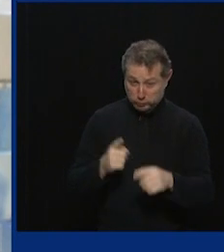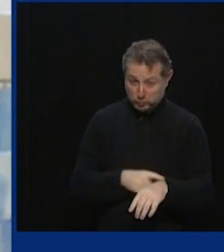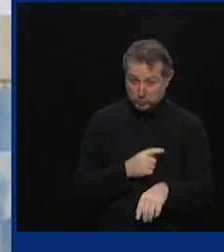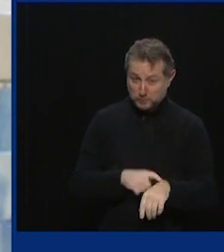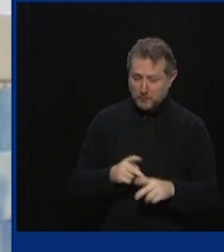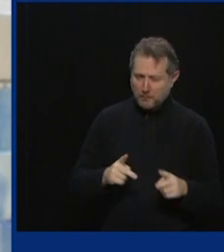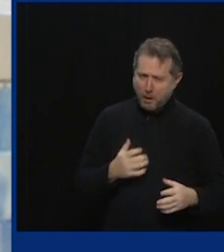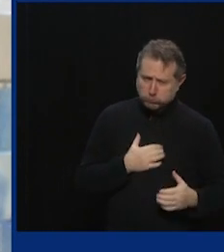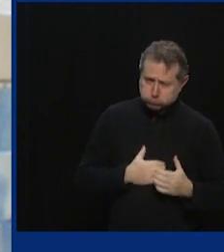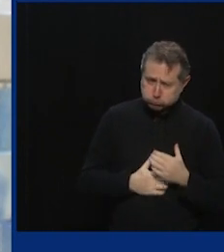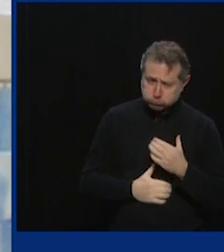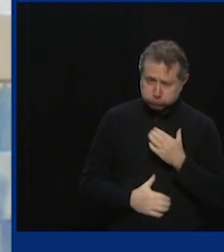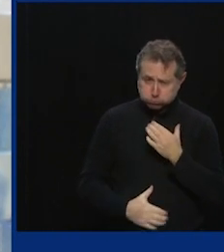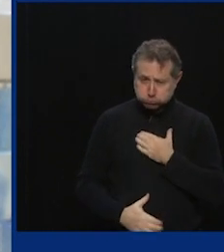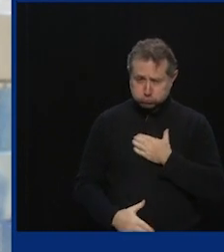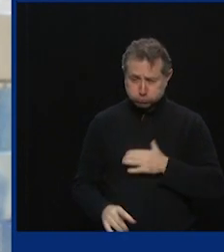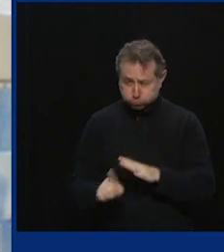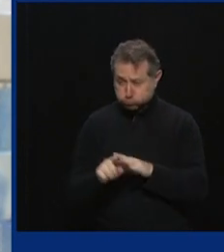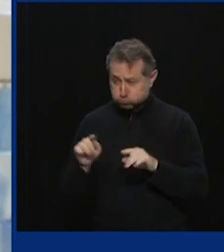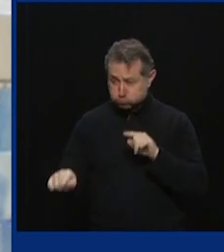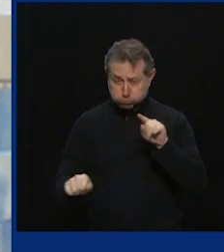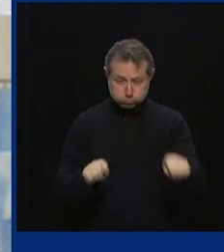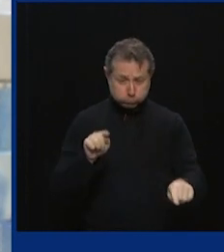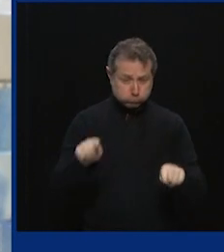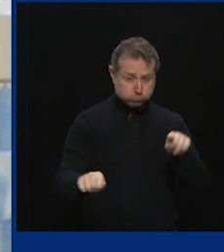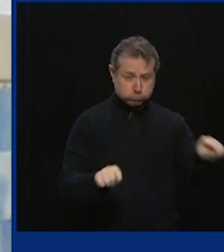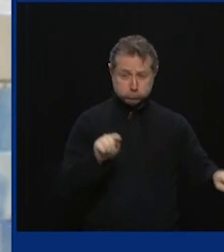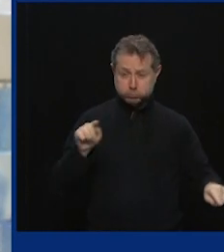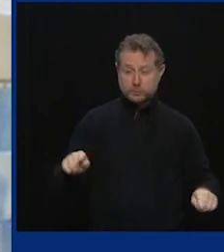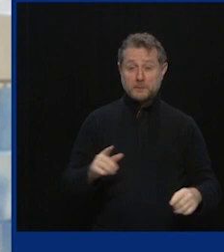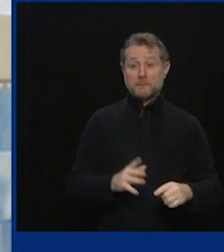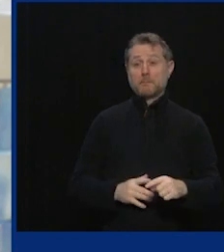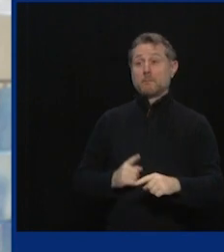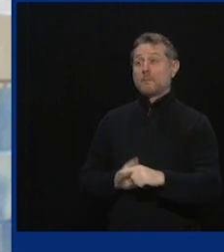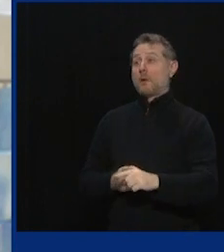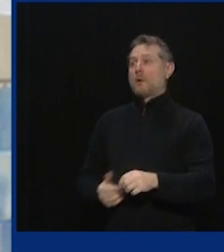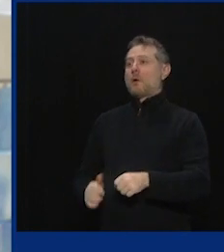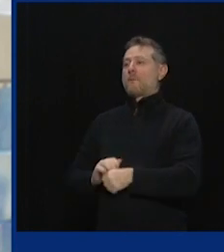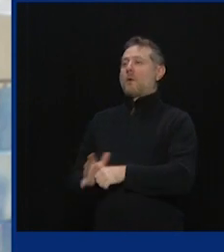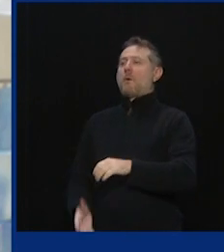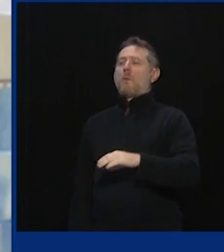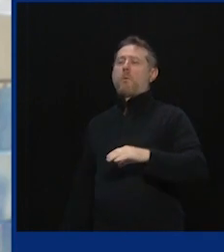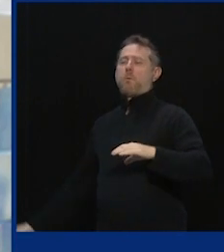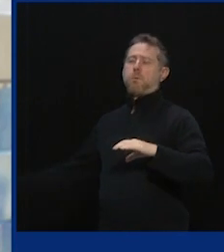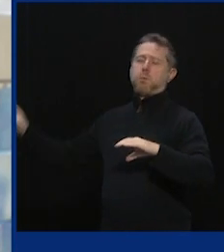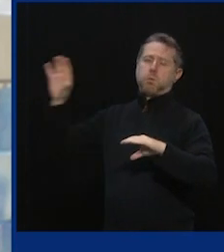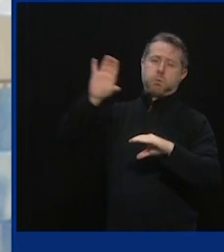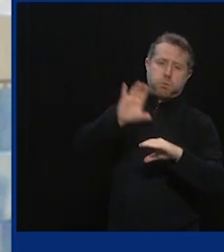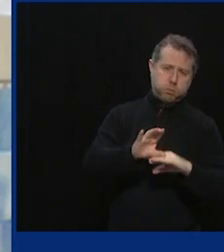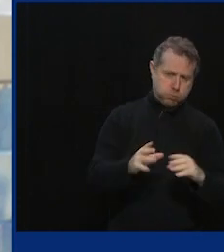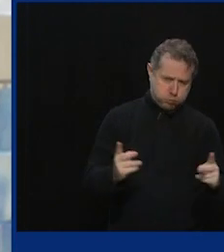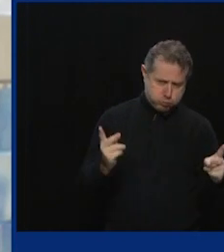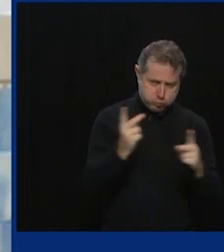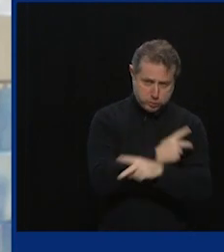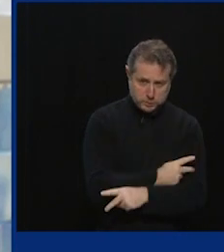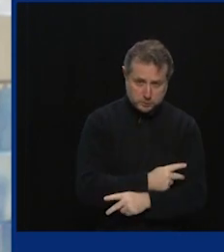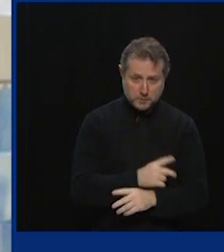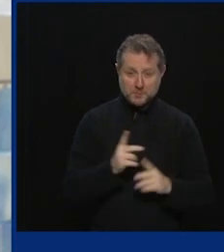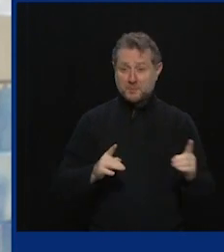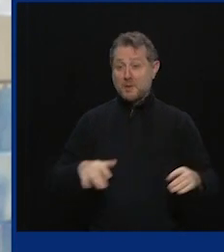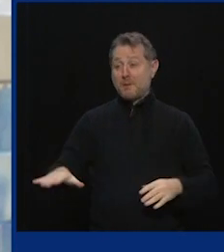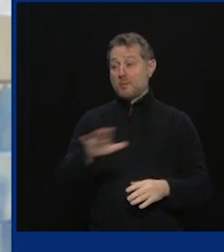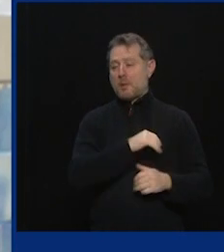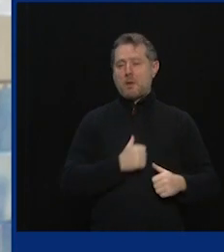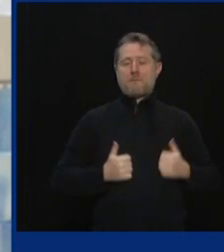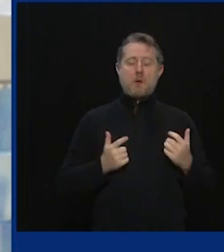of anybody else's other than this pandemic has been brutal. It has turned people's lives upside down in ways we could not have